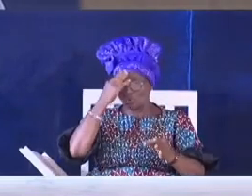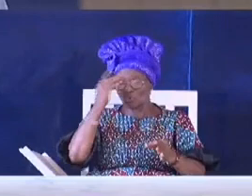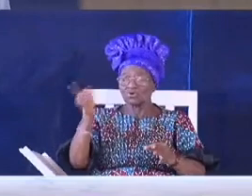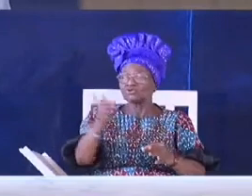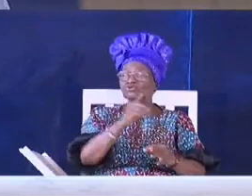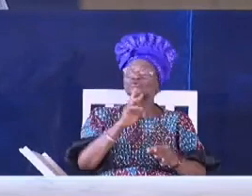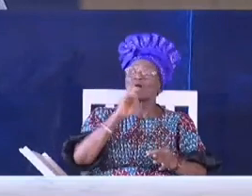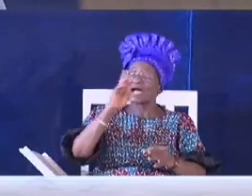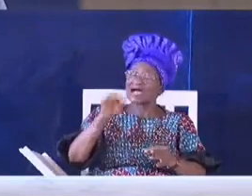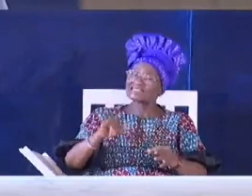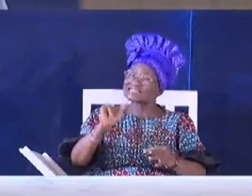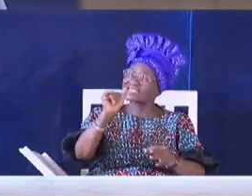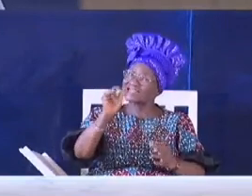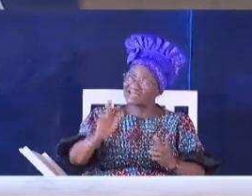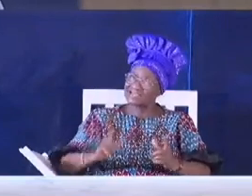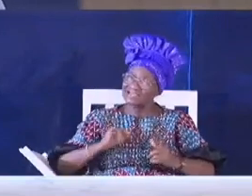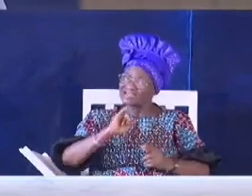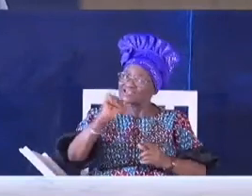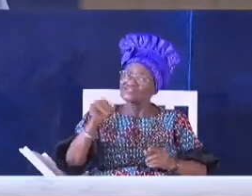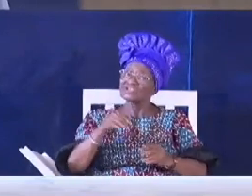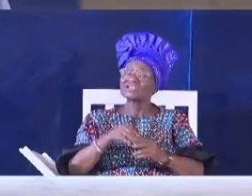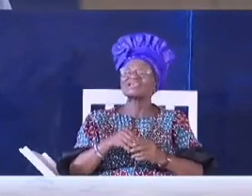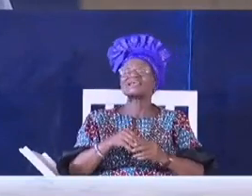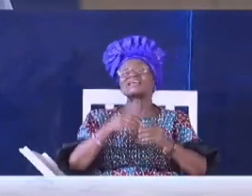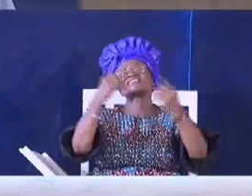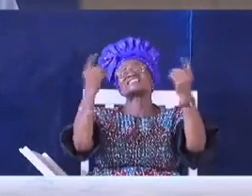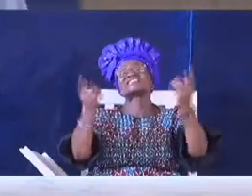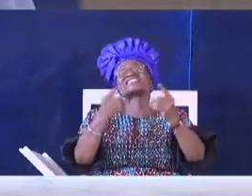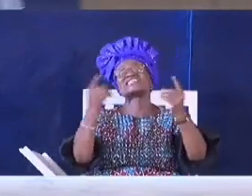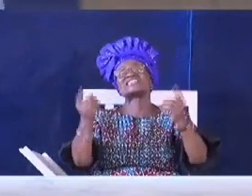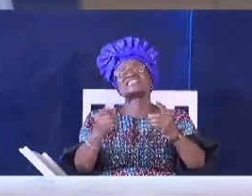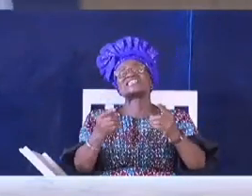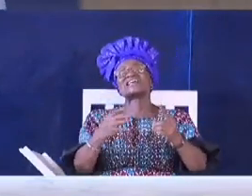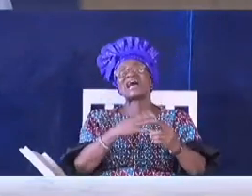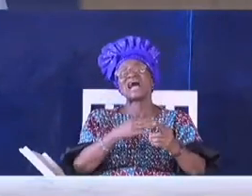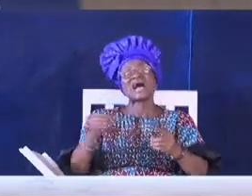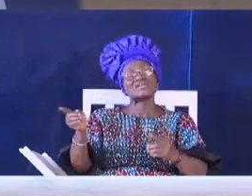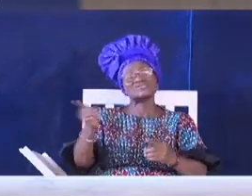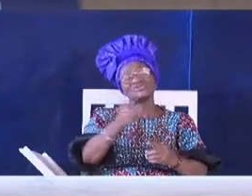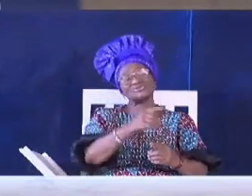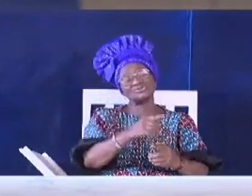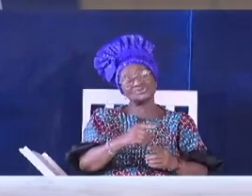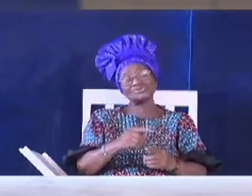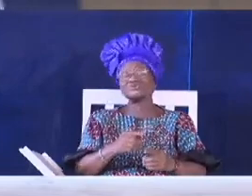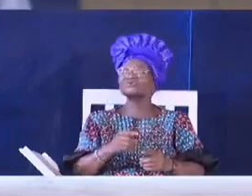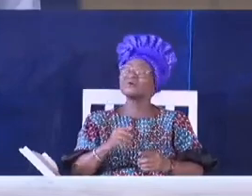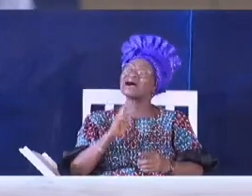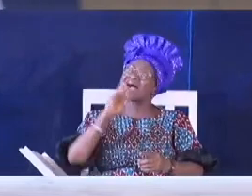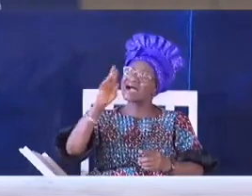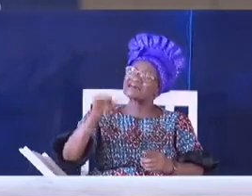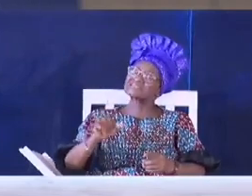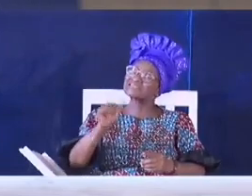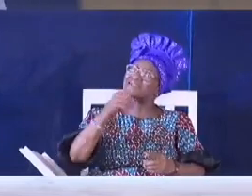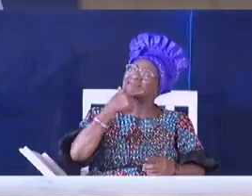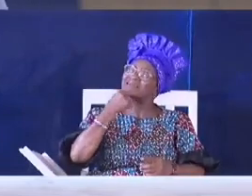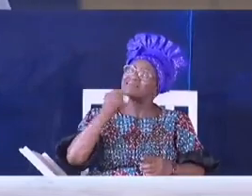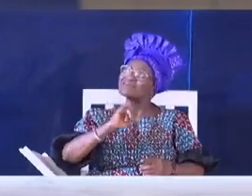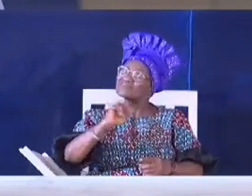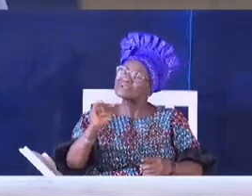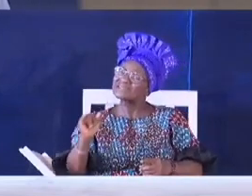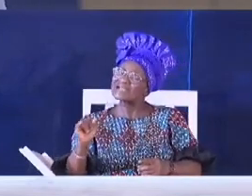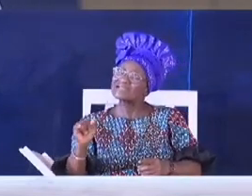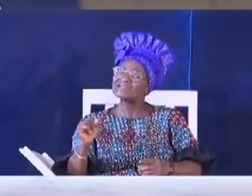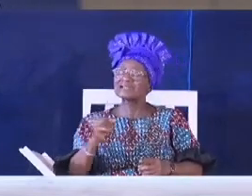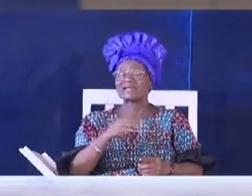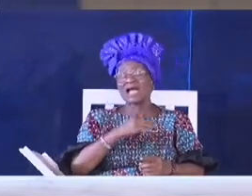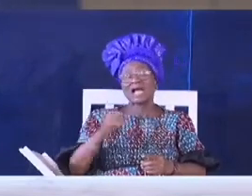you are going to church, but you know you are pretending, but you want wholeness, you want to be made whole, body,